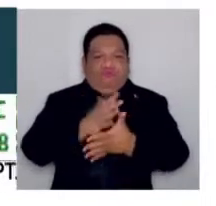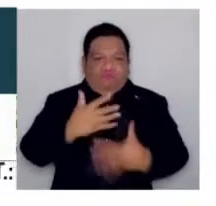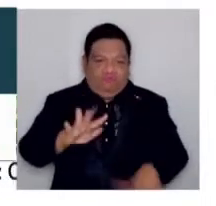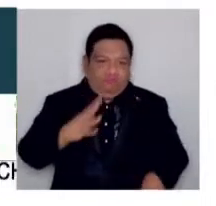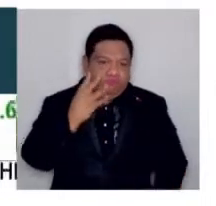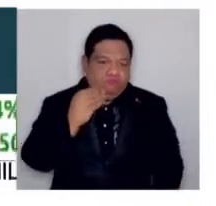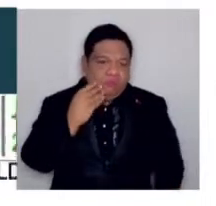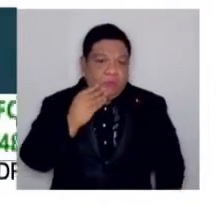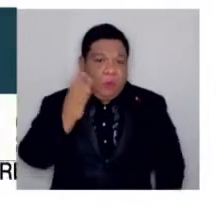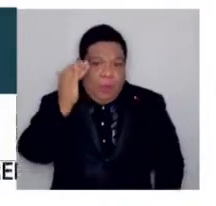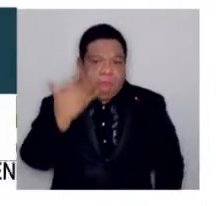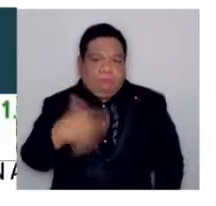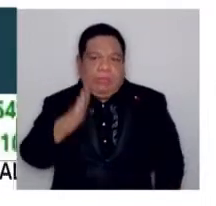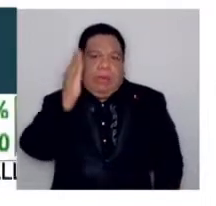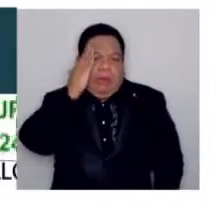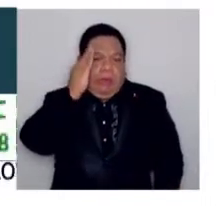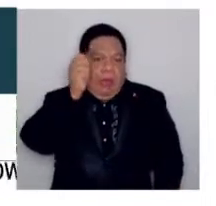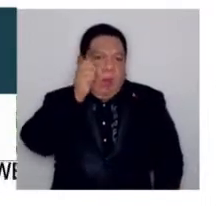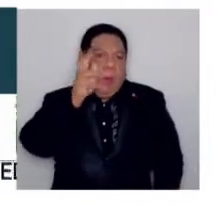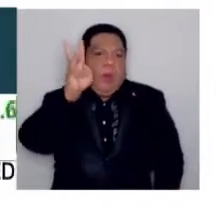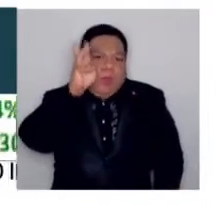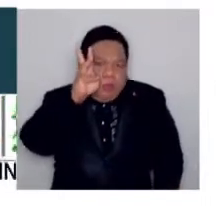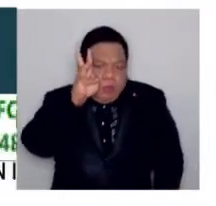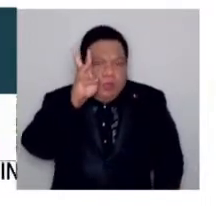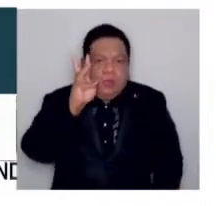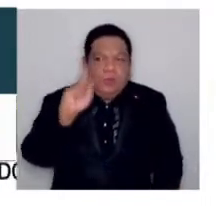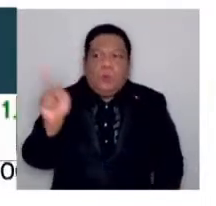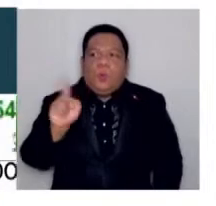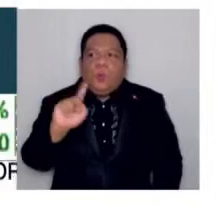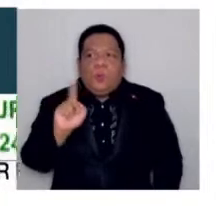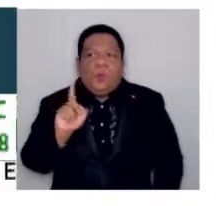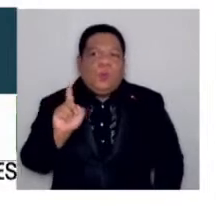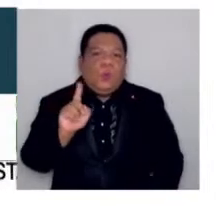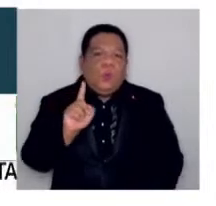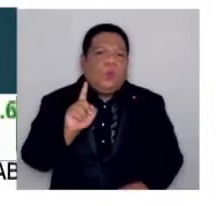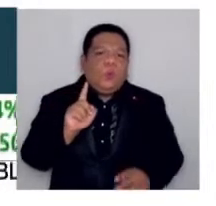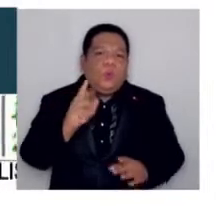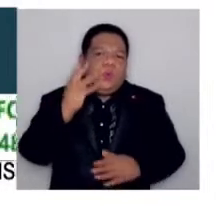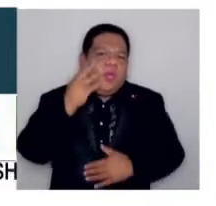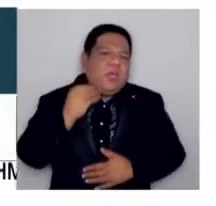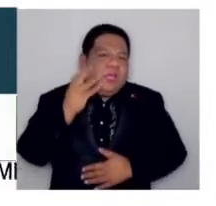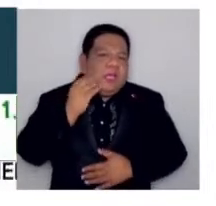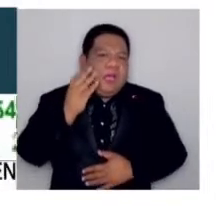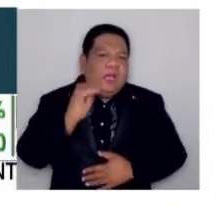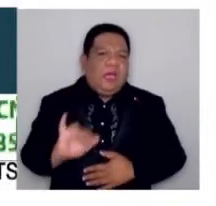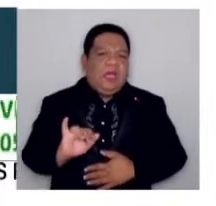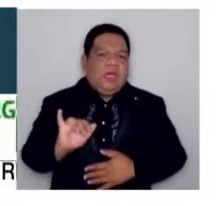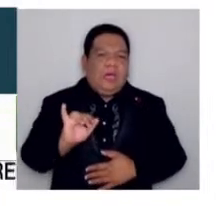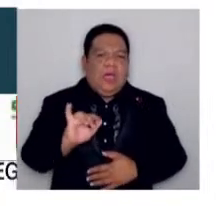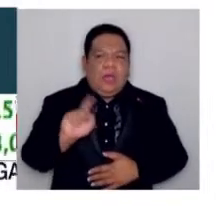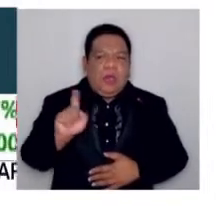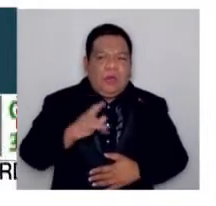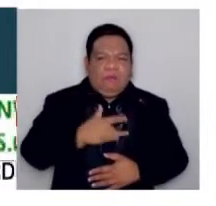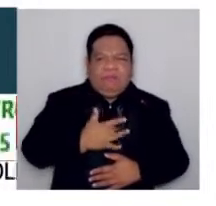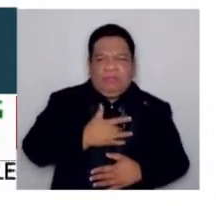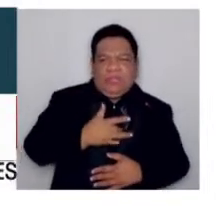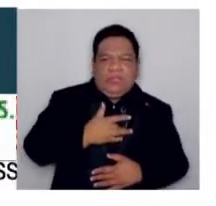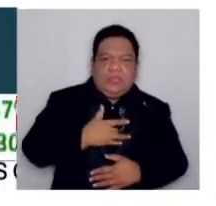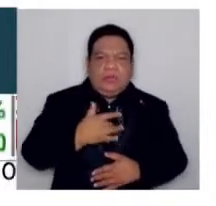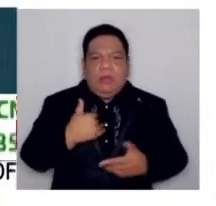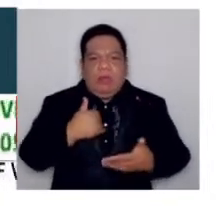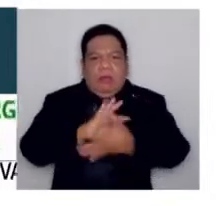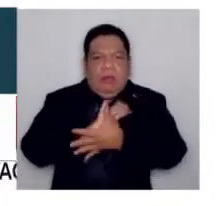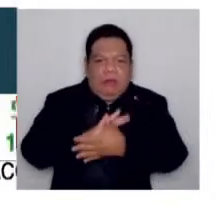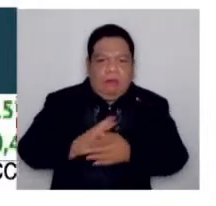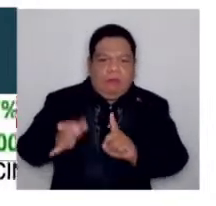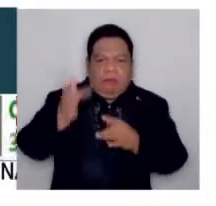kasi they know what is the experience like, no, getting COVID,